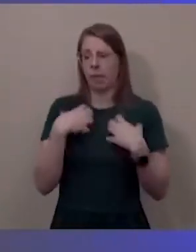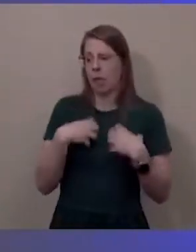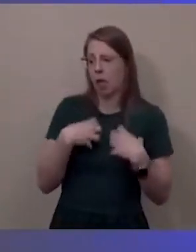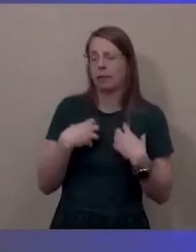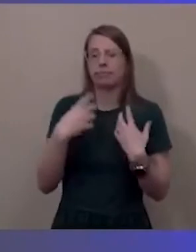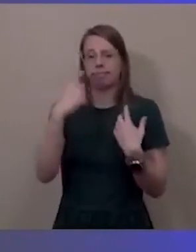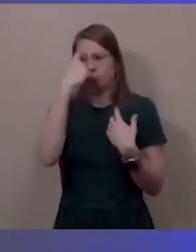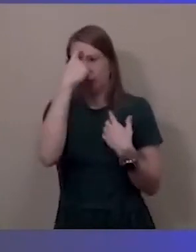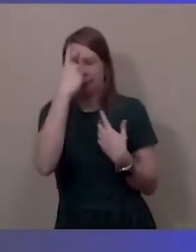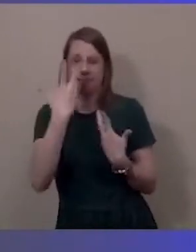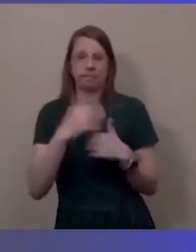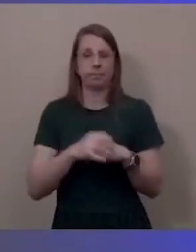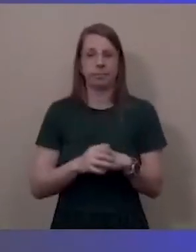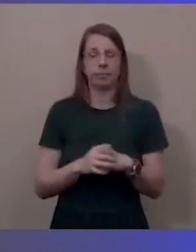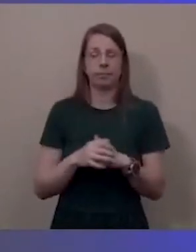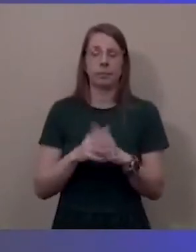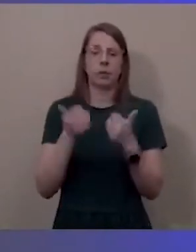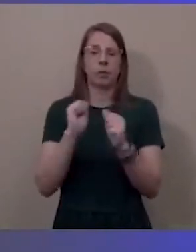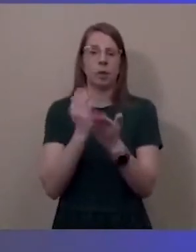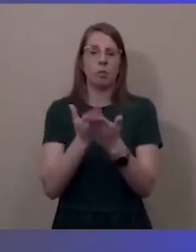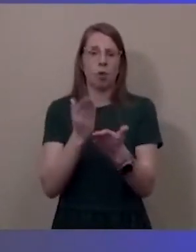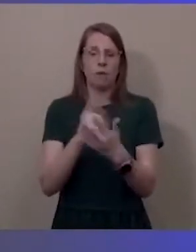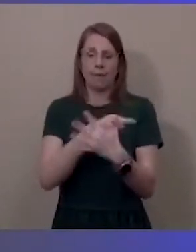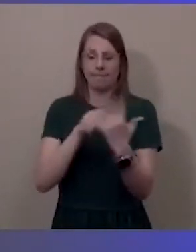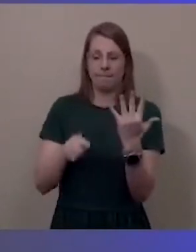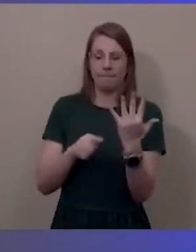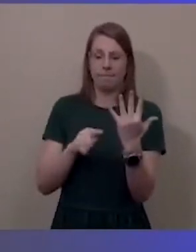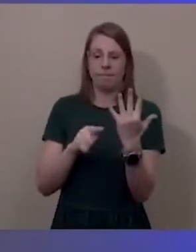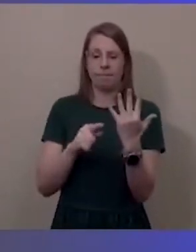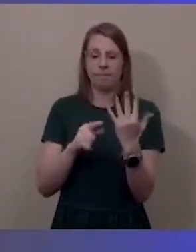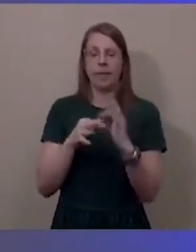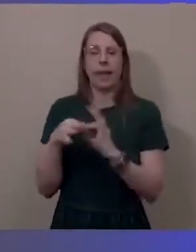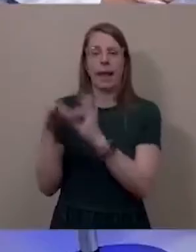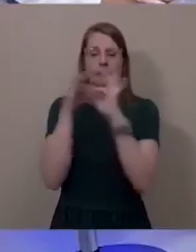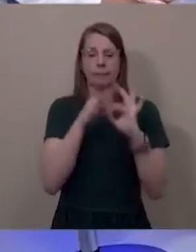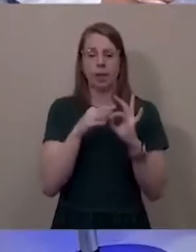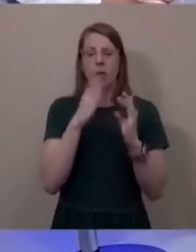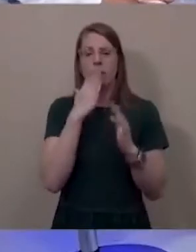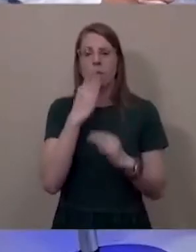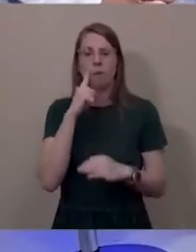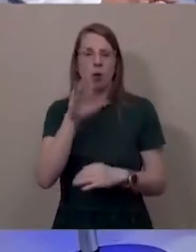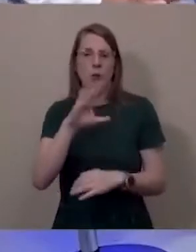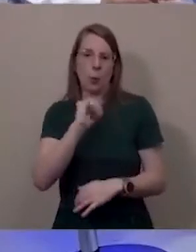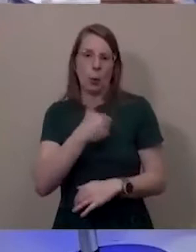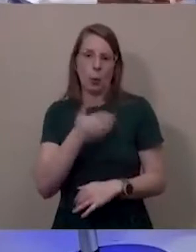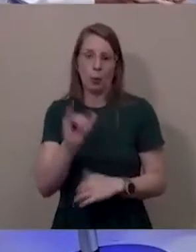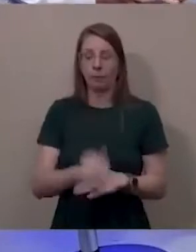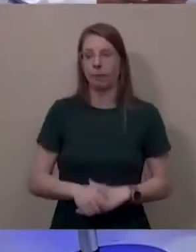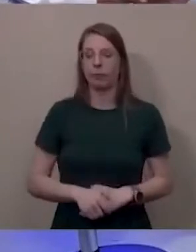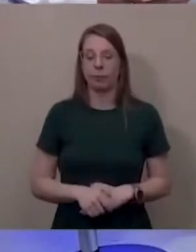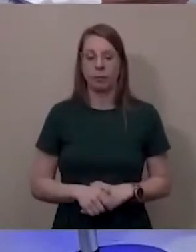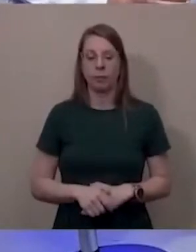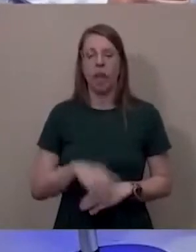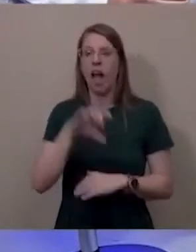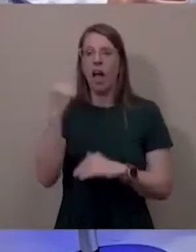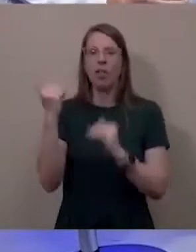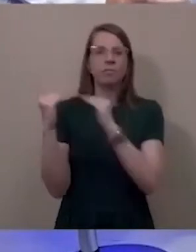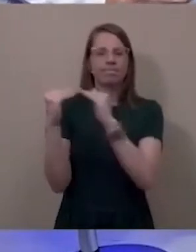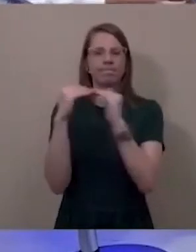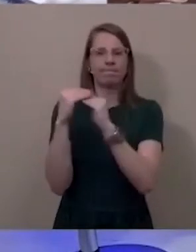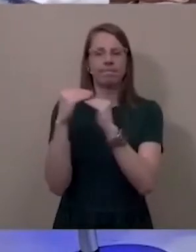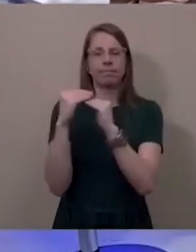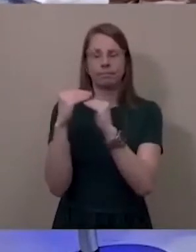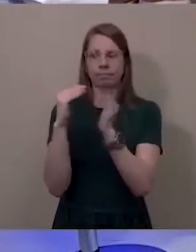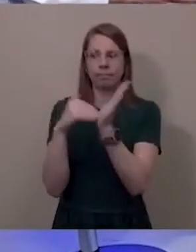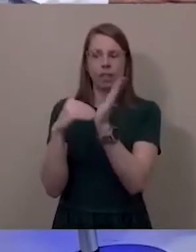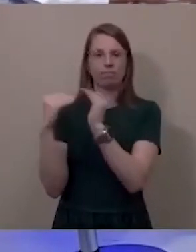And we're really trying to prove that all these things are I think it's good for your interconnected. soul, too. Yeah, We and we know see it's that good in for some the of soul. our other colleagues.